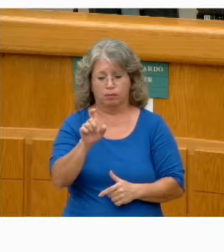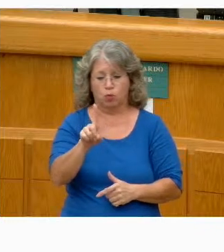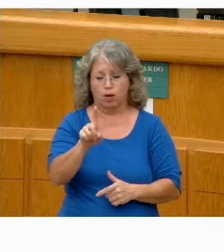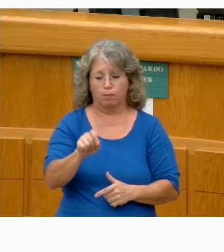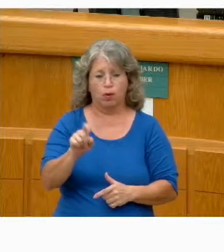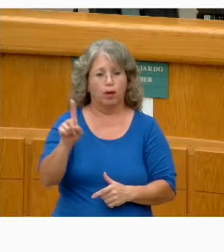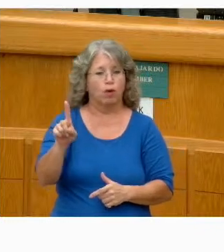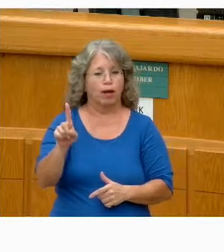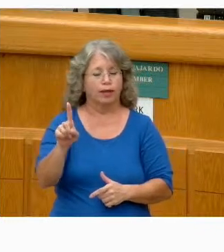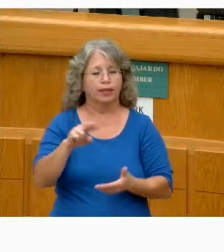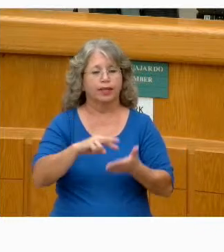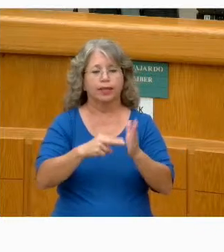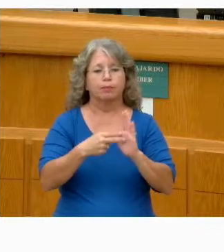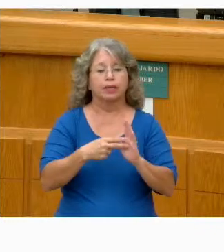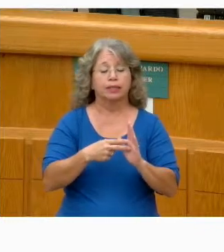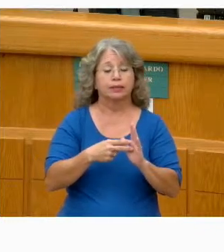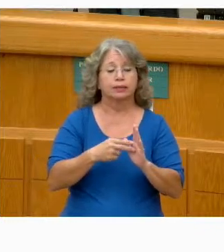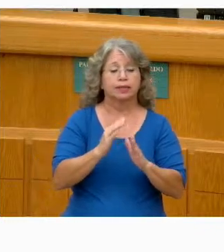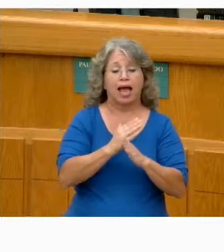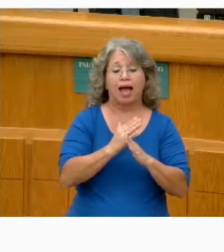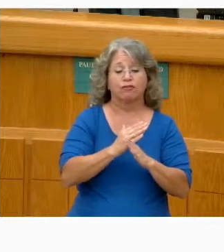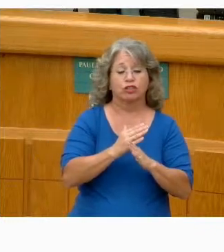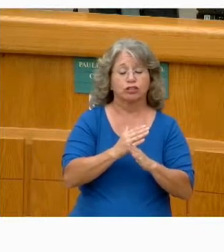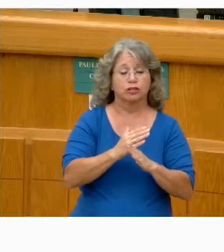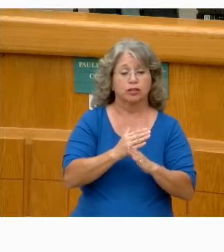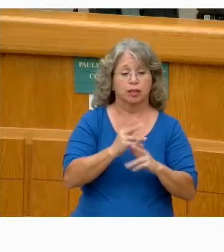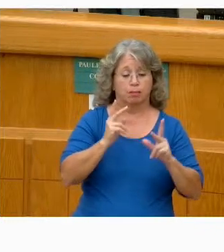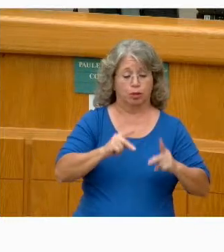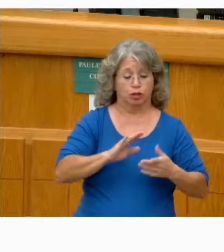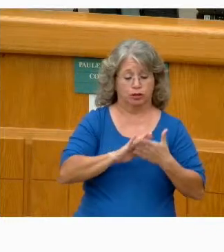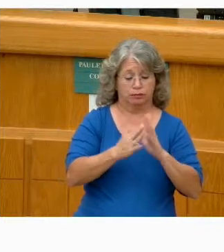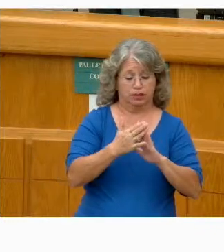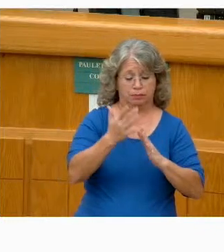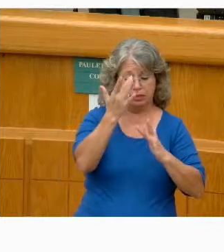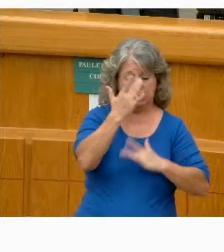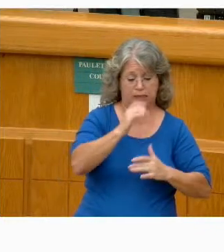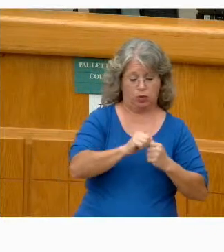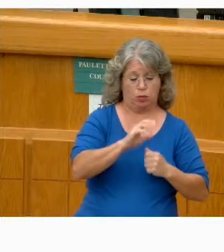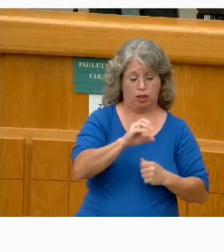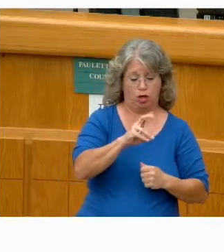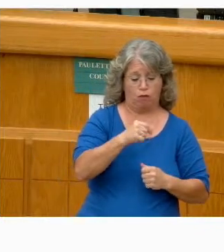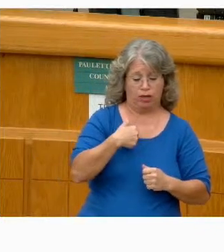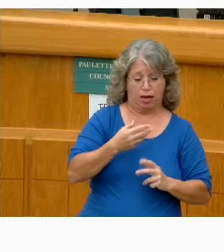that gets COVID is transmitting COVID to about one more person.